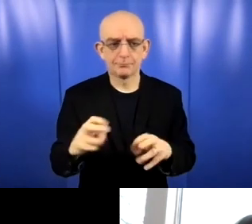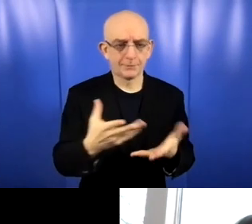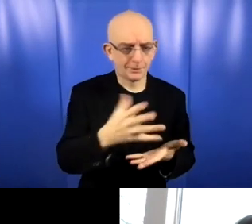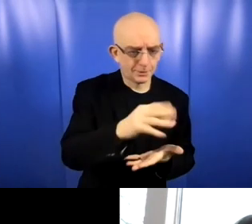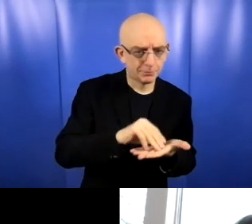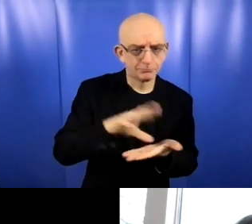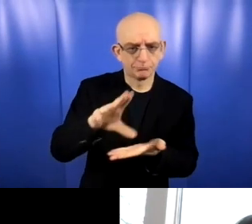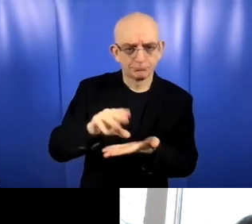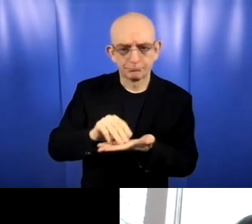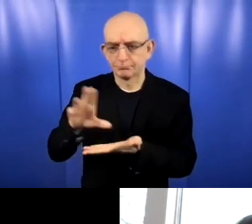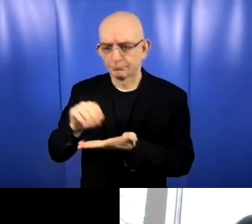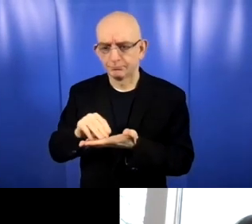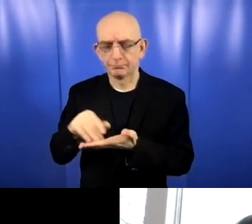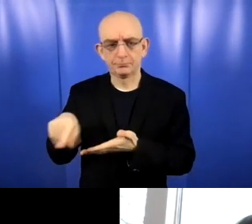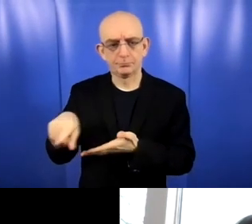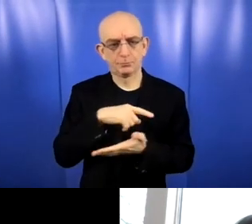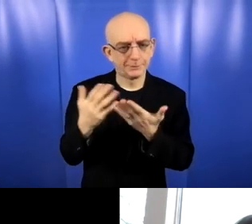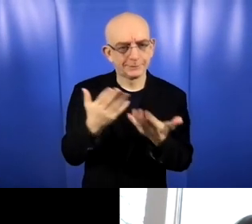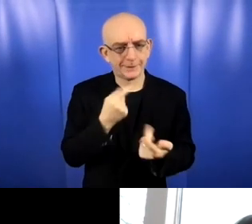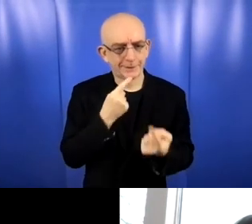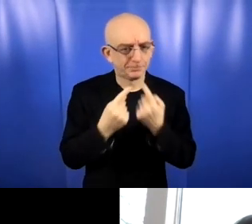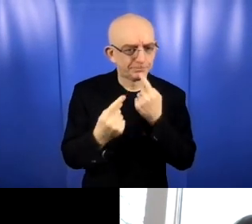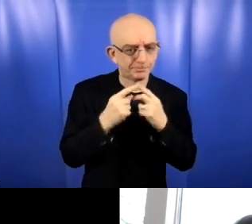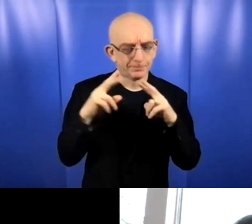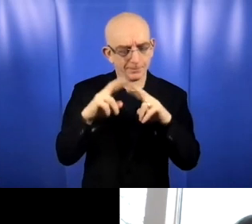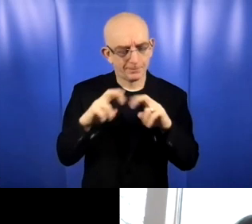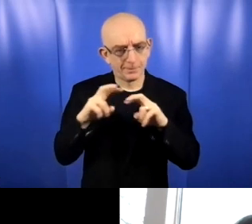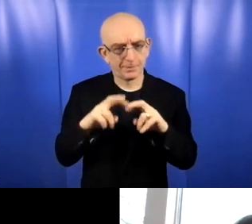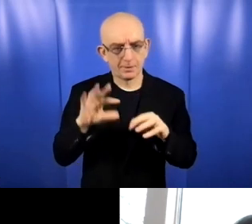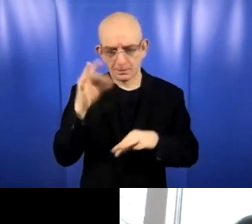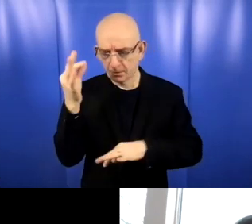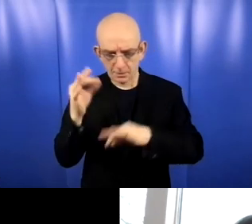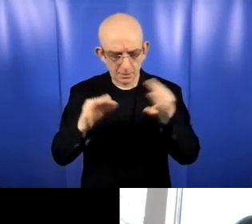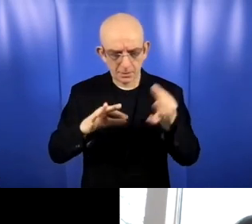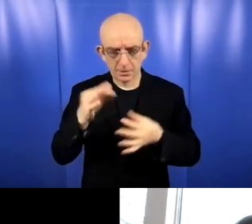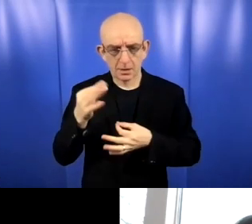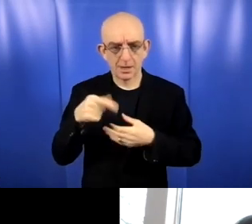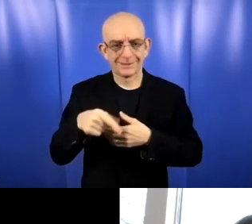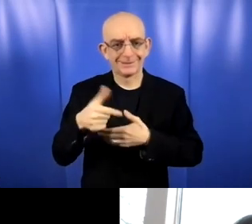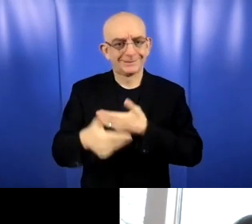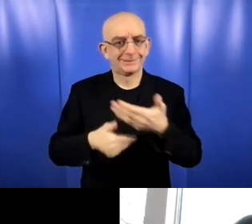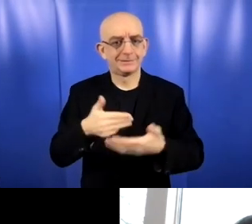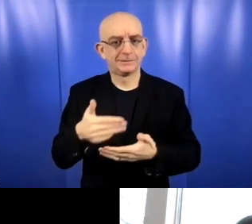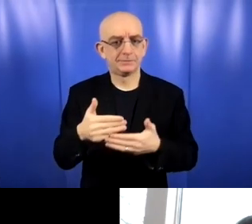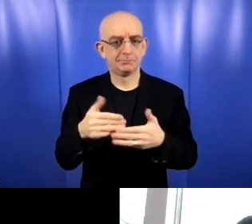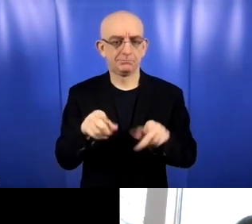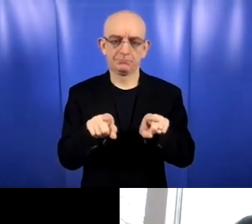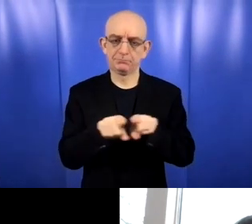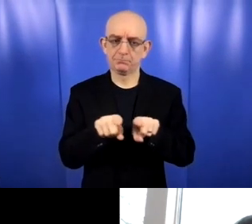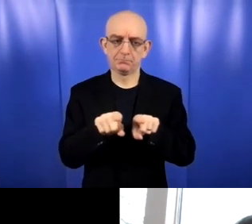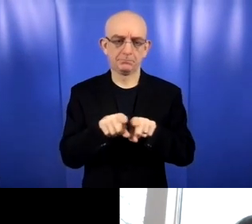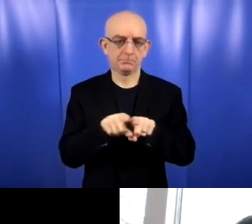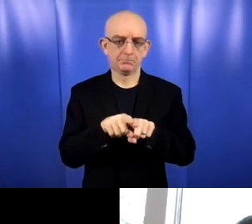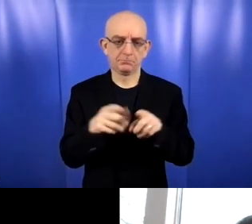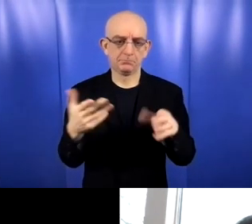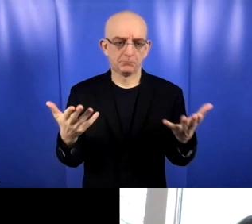the partnerships are made between academics in the global north and academics in